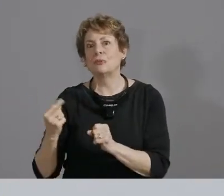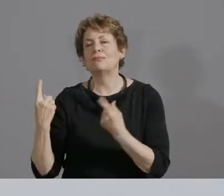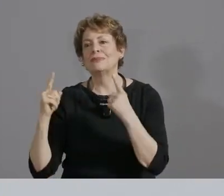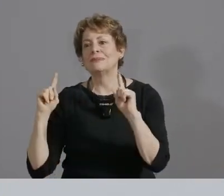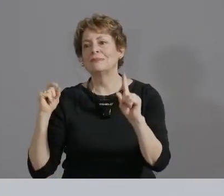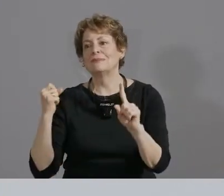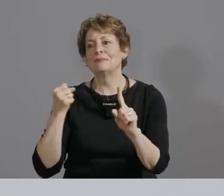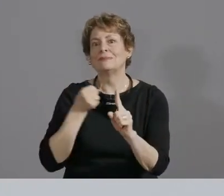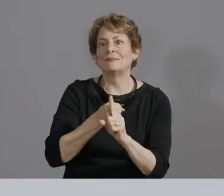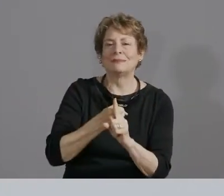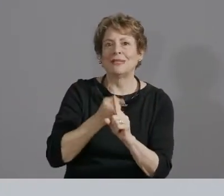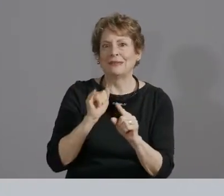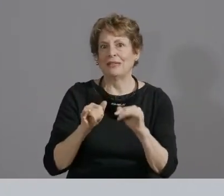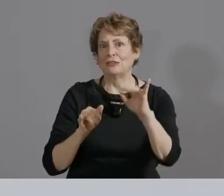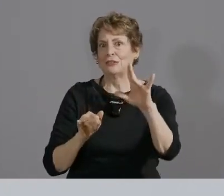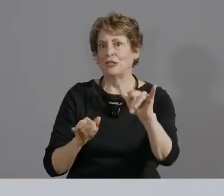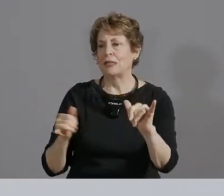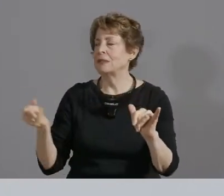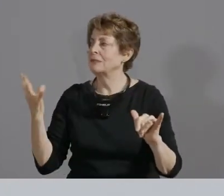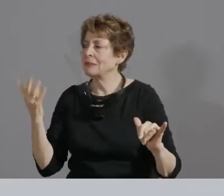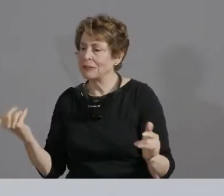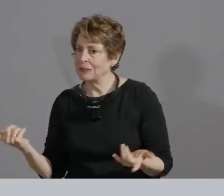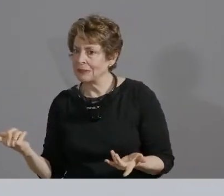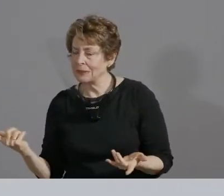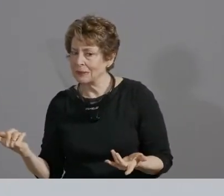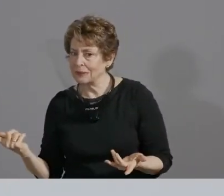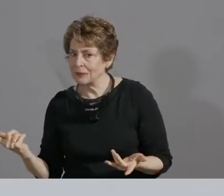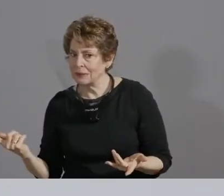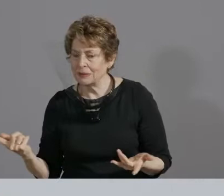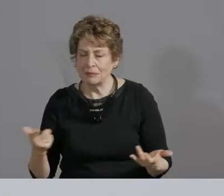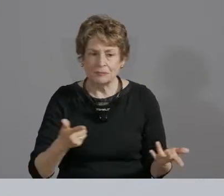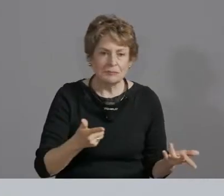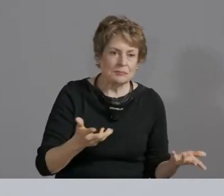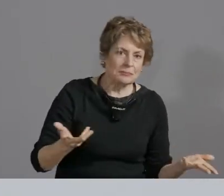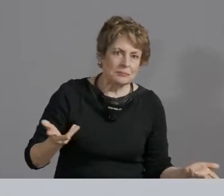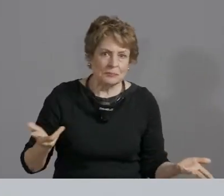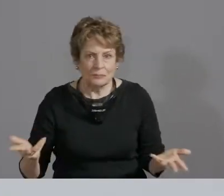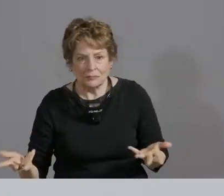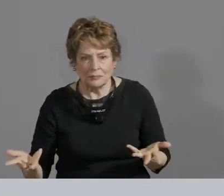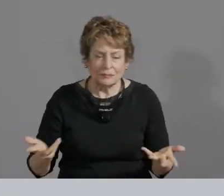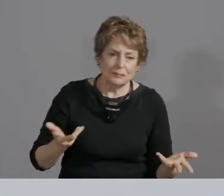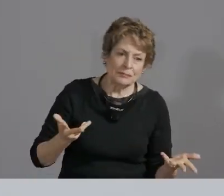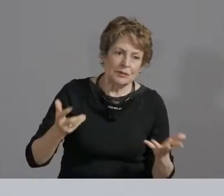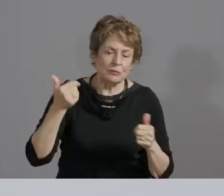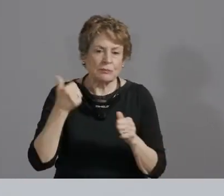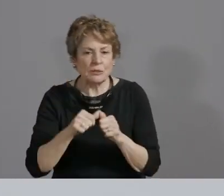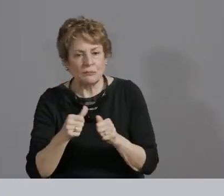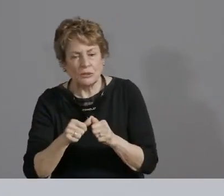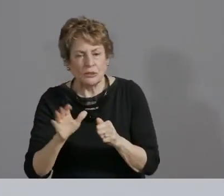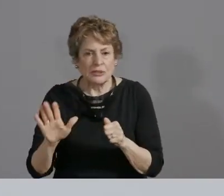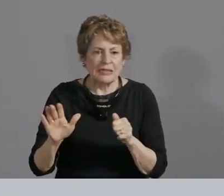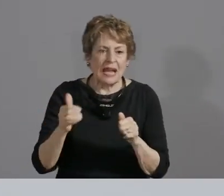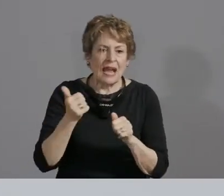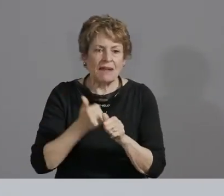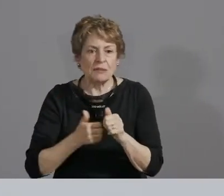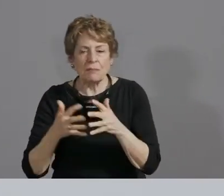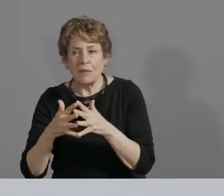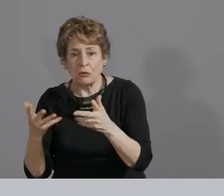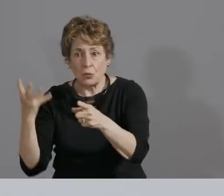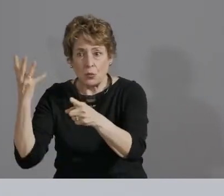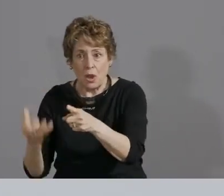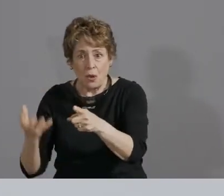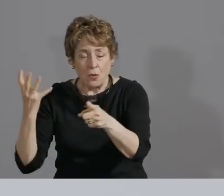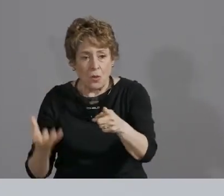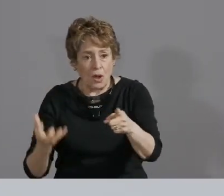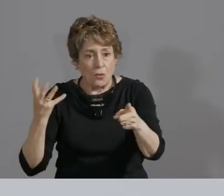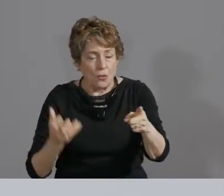it could be realistic. Keep in mind that's every American that wants to get vaccinated can get vaccinated. If we